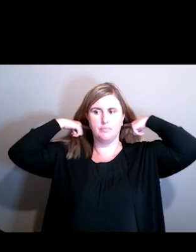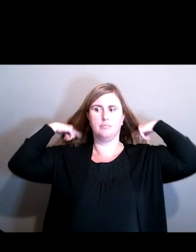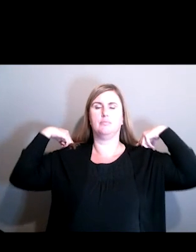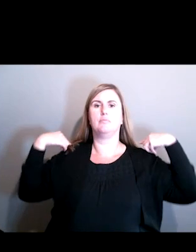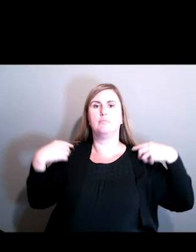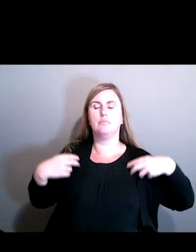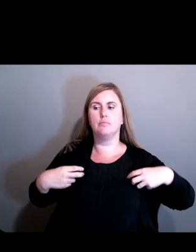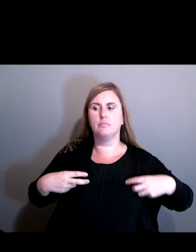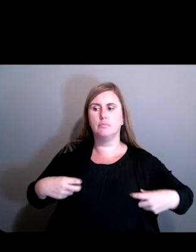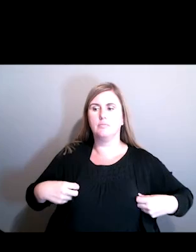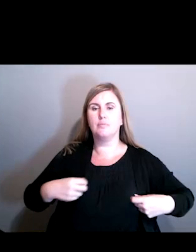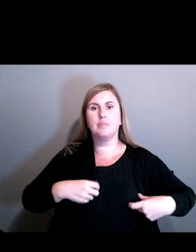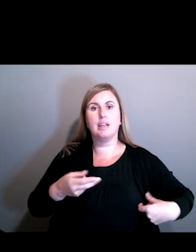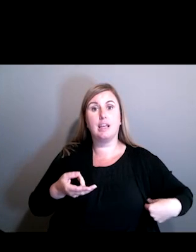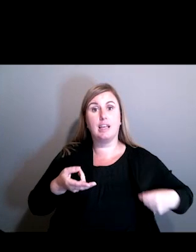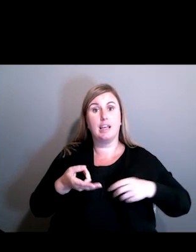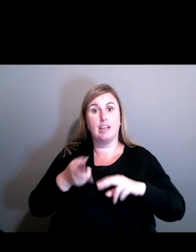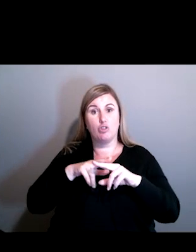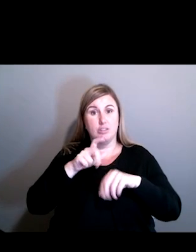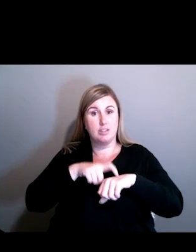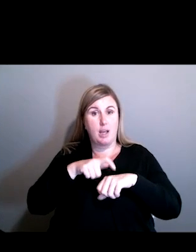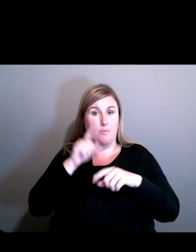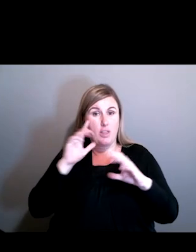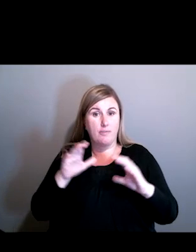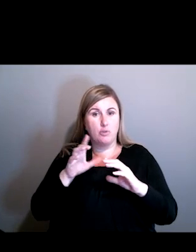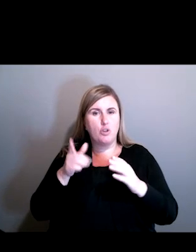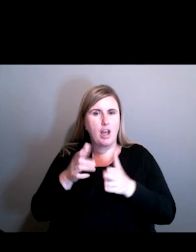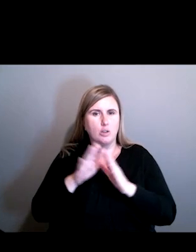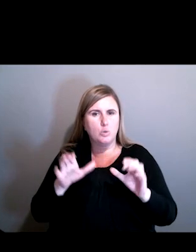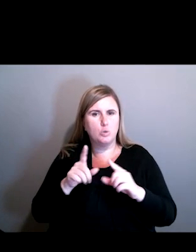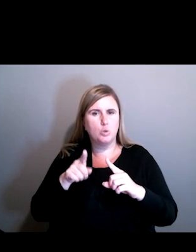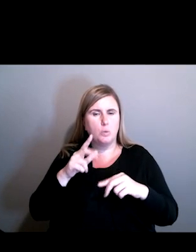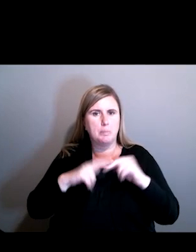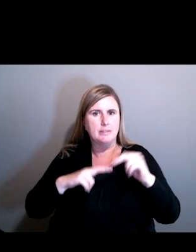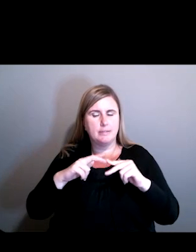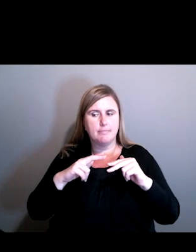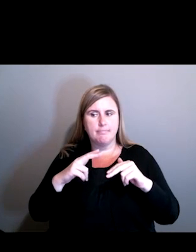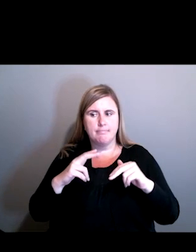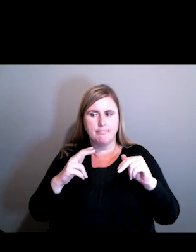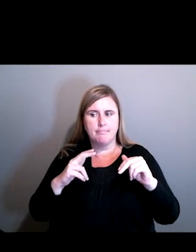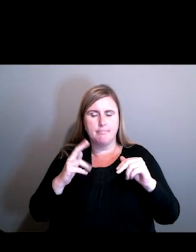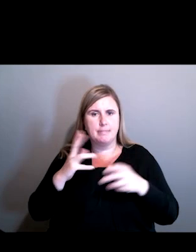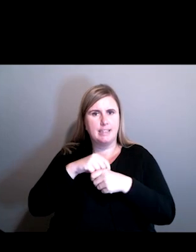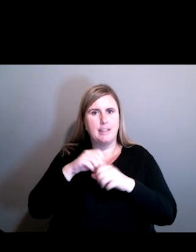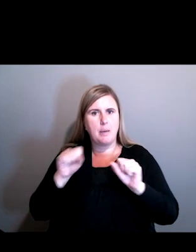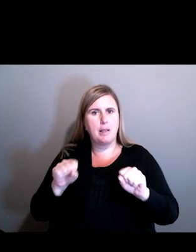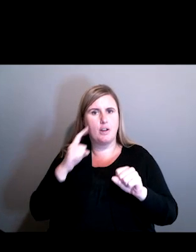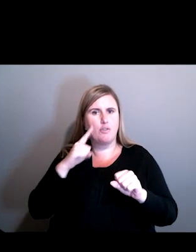and the activities that they are being asked to do, so that you build in the ability for